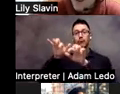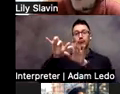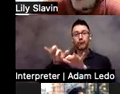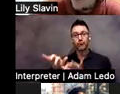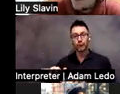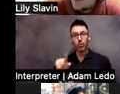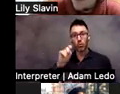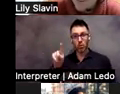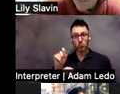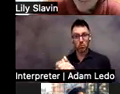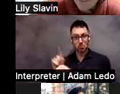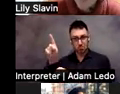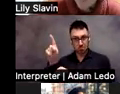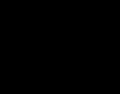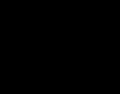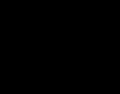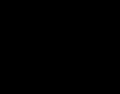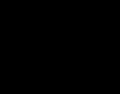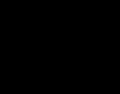All right, so I'm going to turn it over to you.